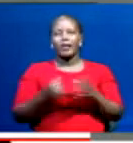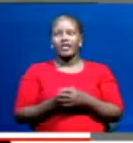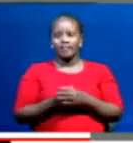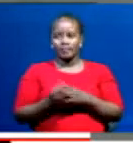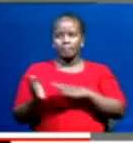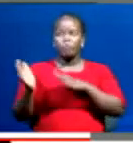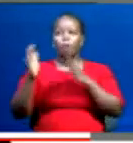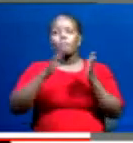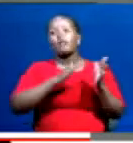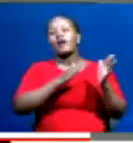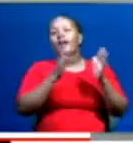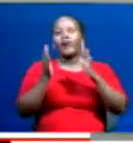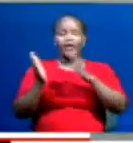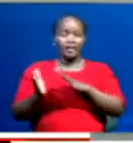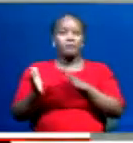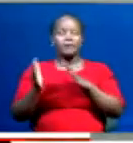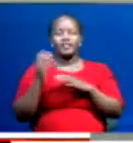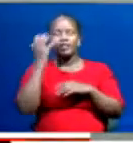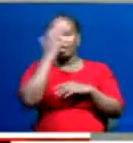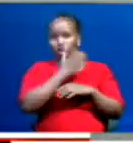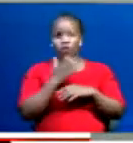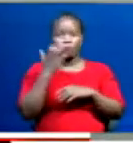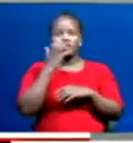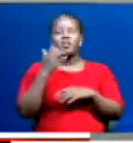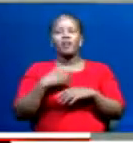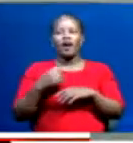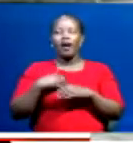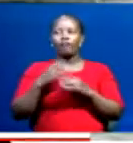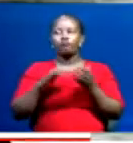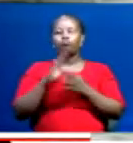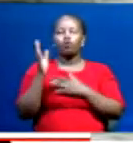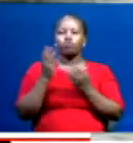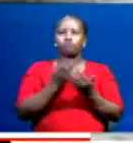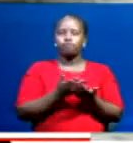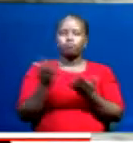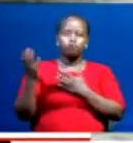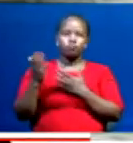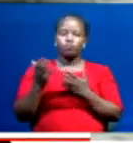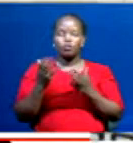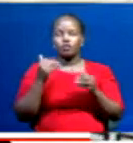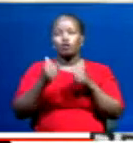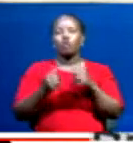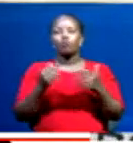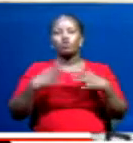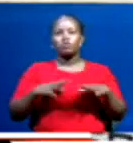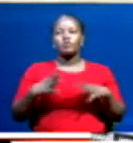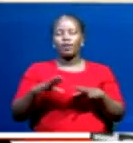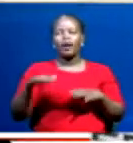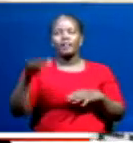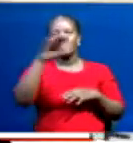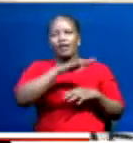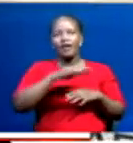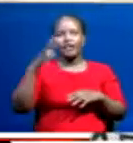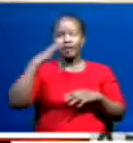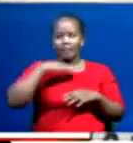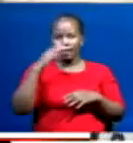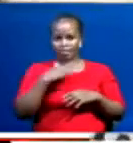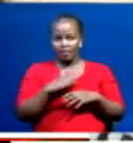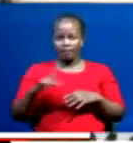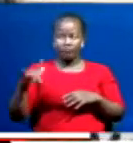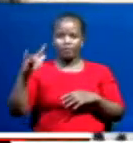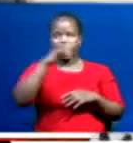Climate-conscious Europe is rewriting the rules of exports, demanding that exporters drop highly polluting air transport systems to sea